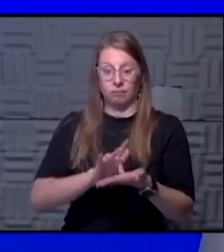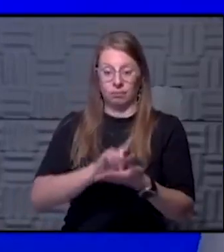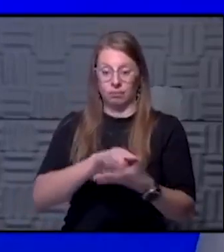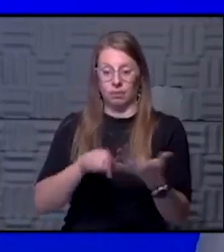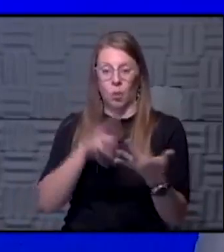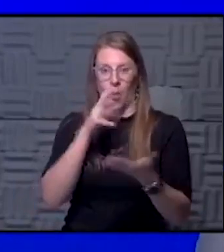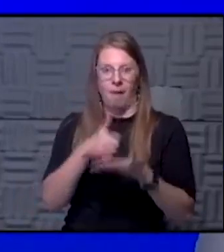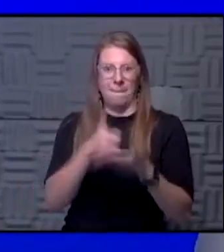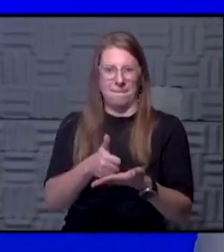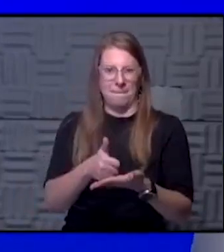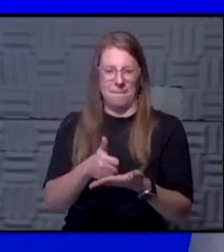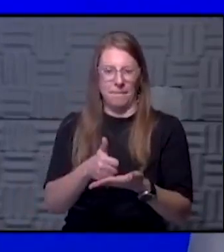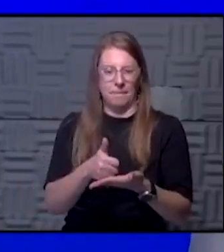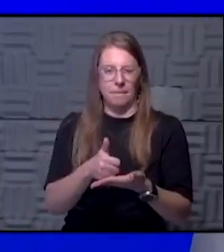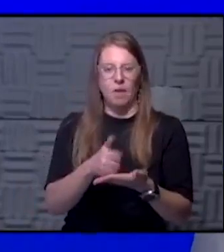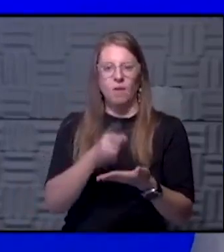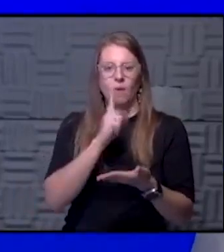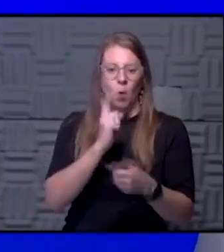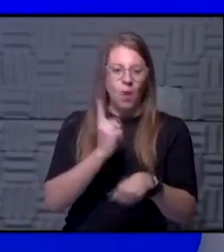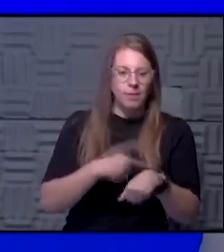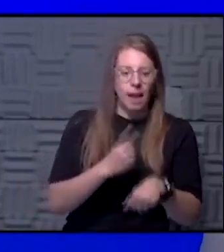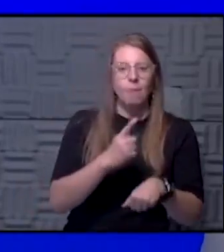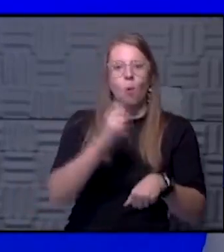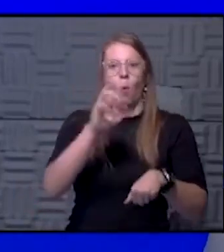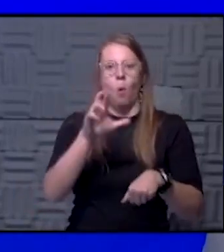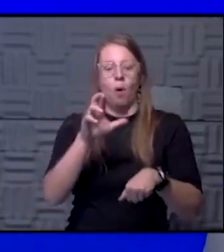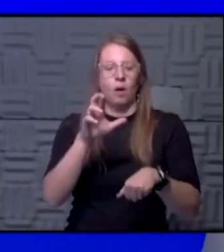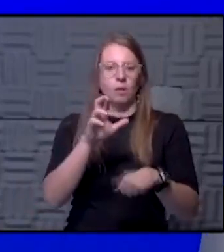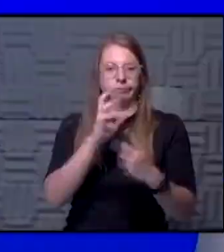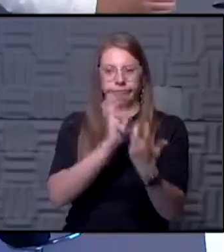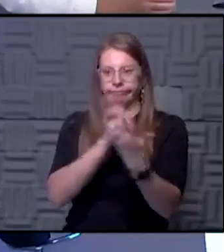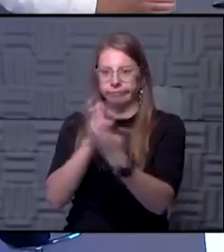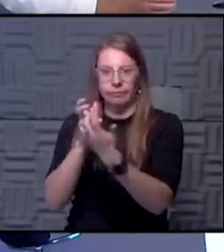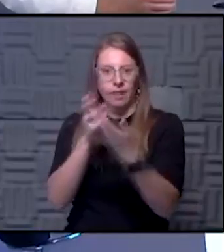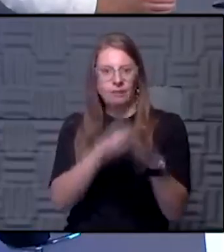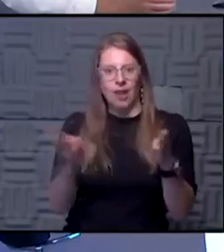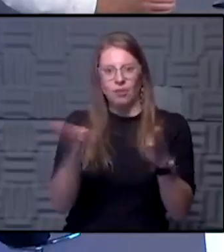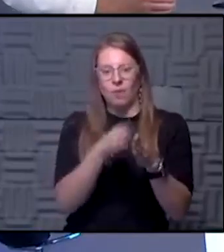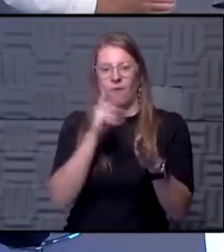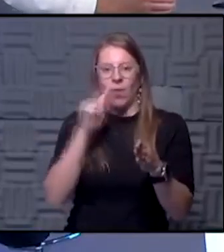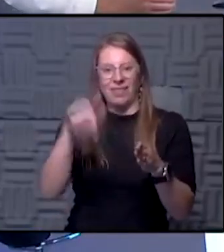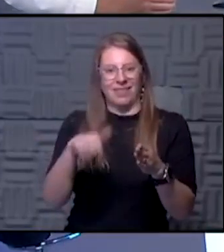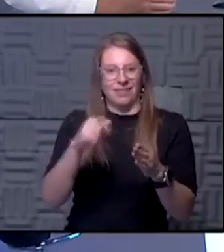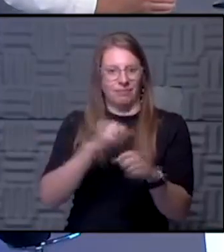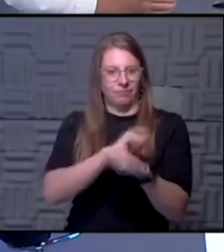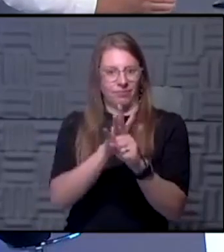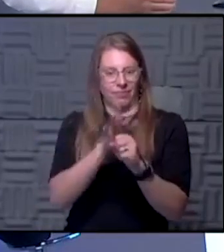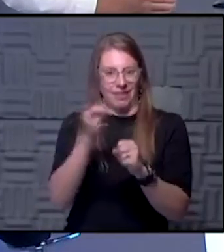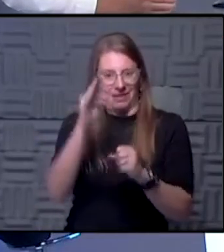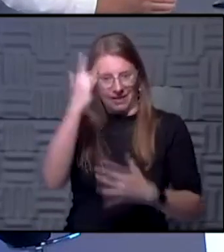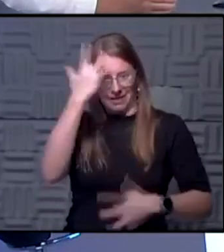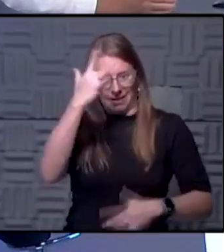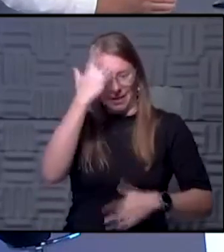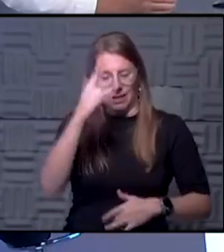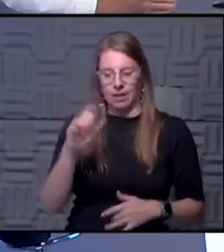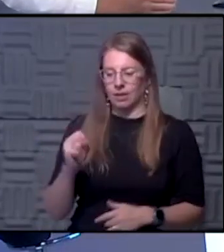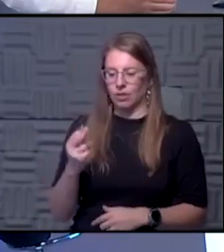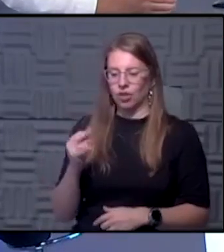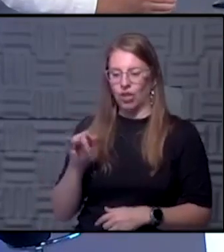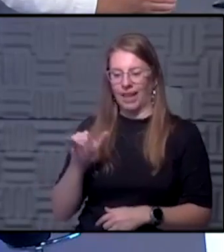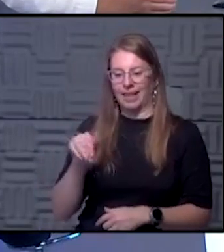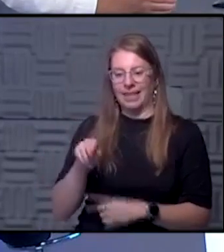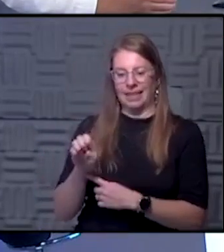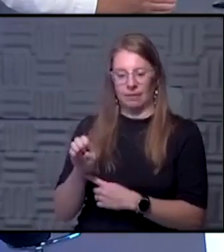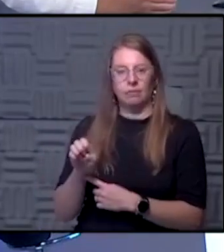useful in one time or one way or another in the spectrum of this disease. Mm-hmm. All right, next question, Jill. Shailene's got a follow-up